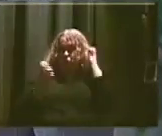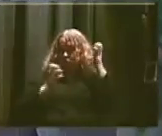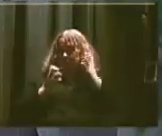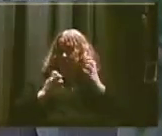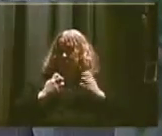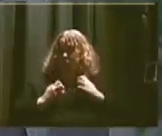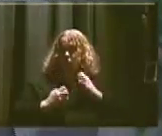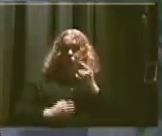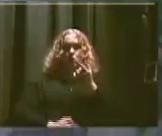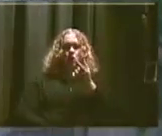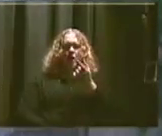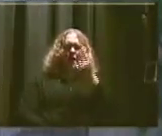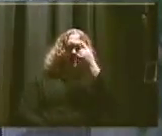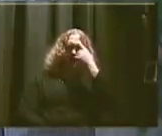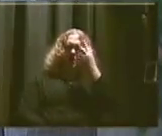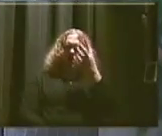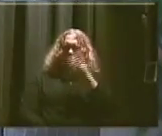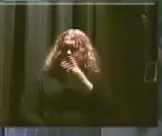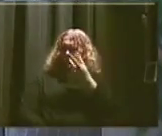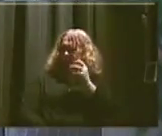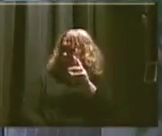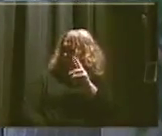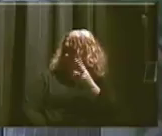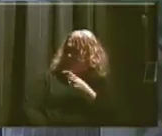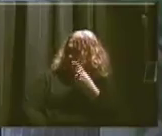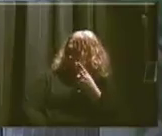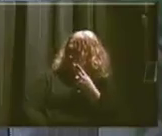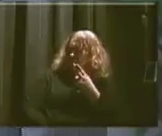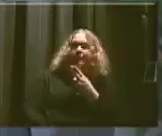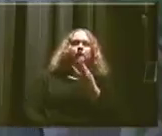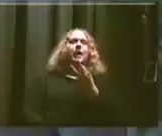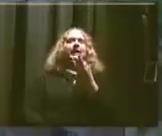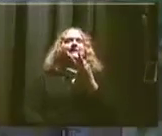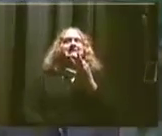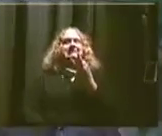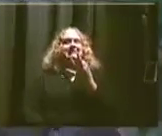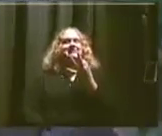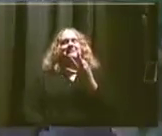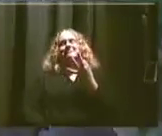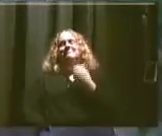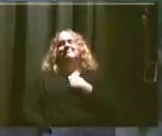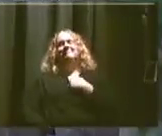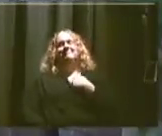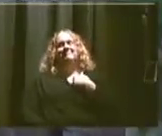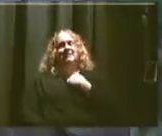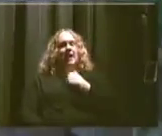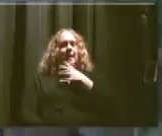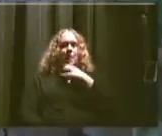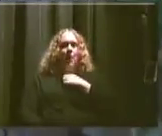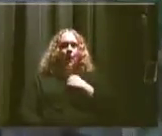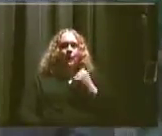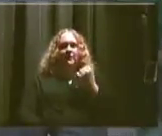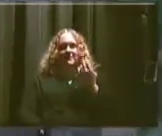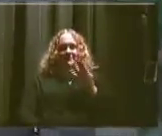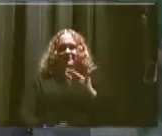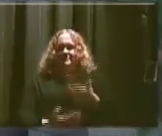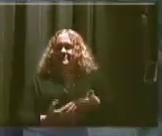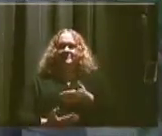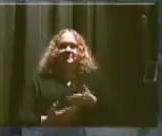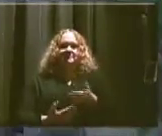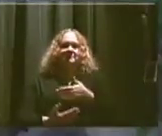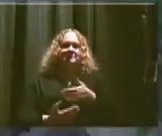back here. I think it's on Wednesdays or Thursdays. Just kidding. Fridays. I forget. Getting old. But at any